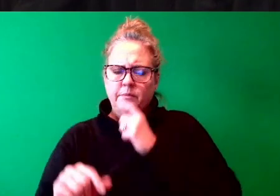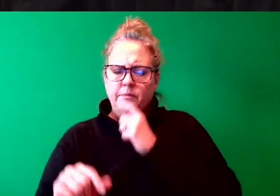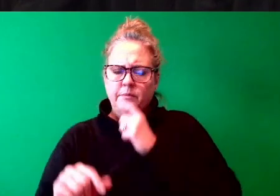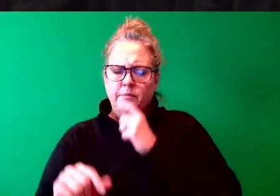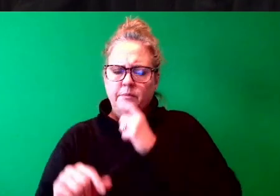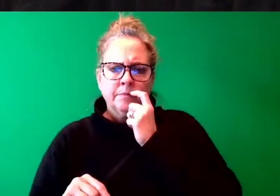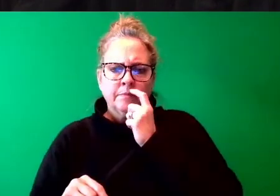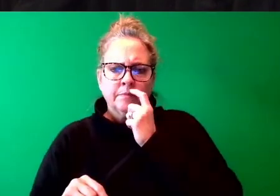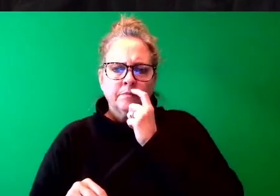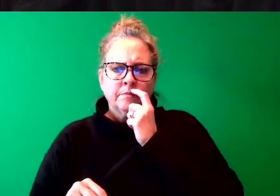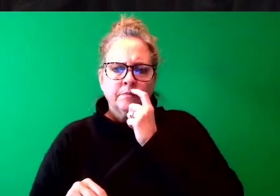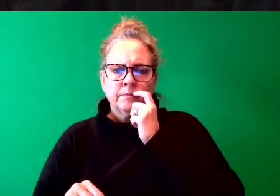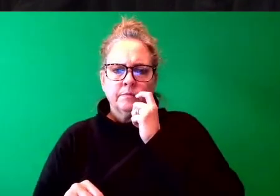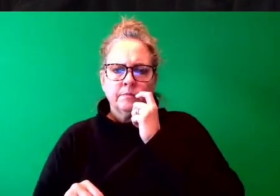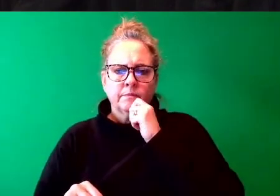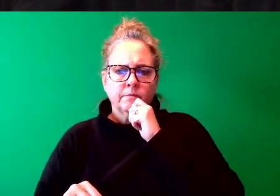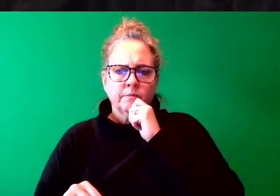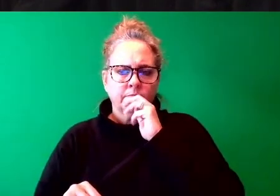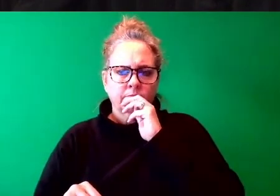of